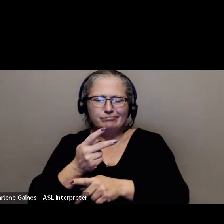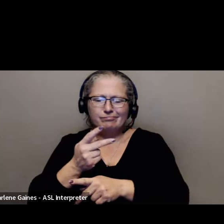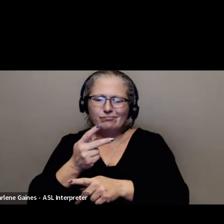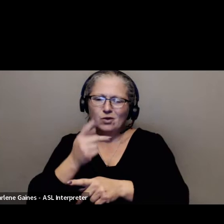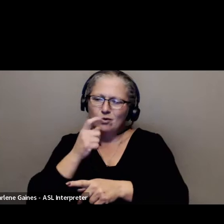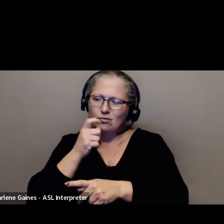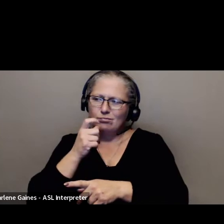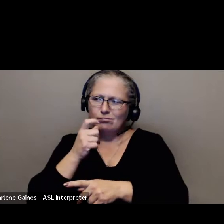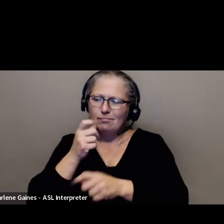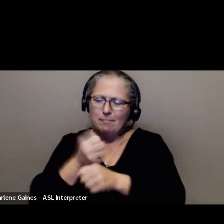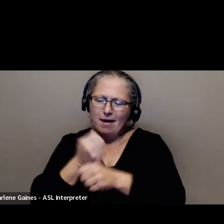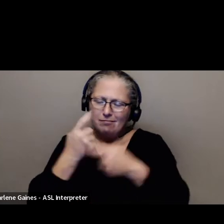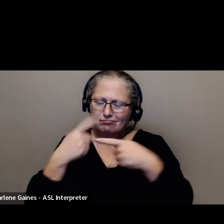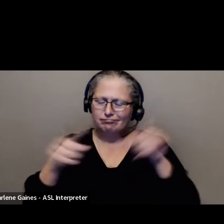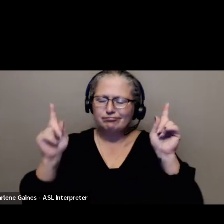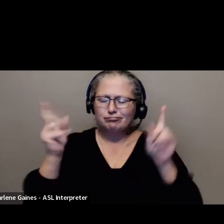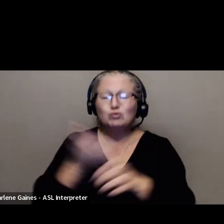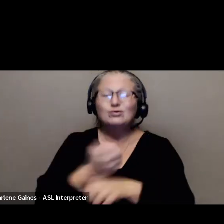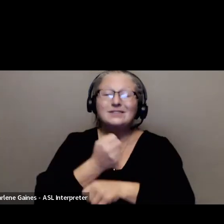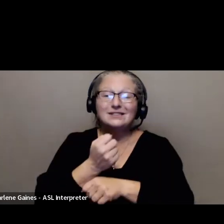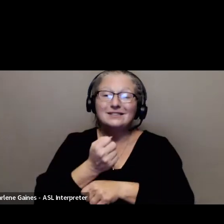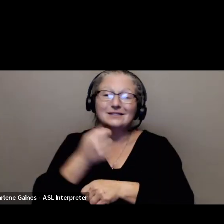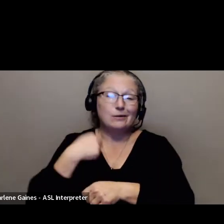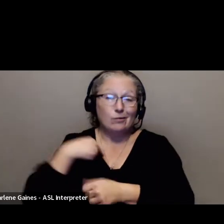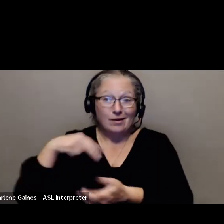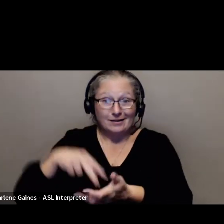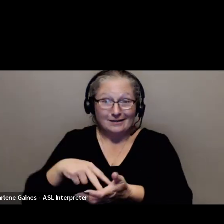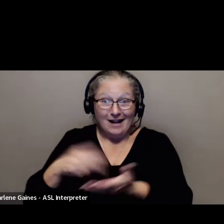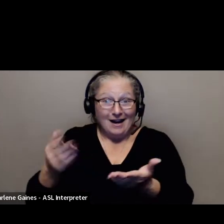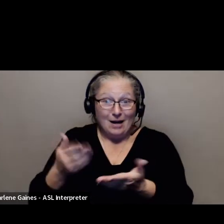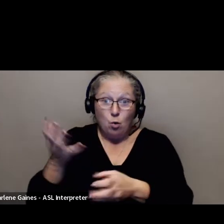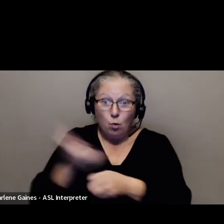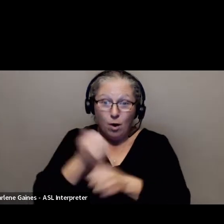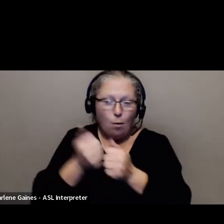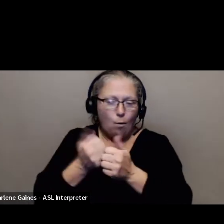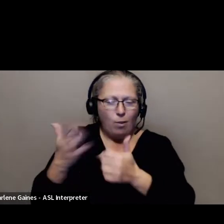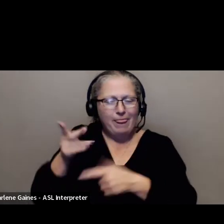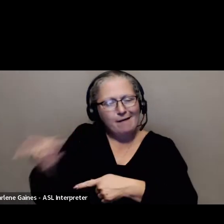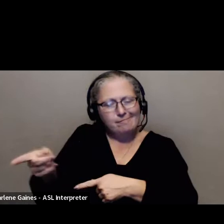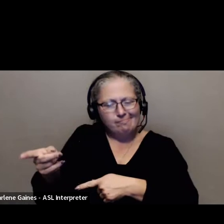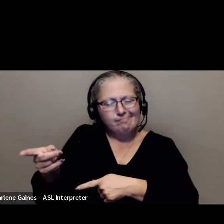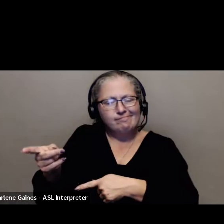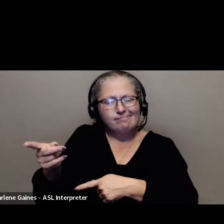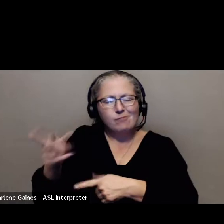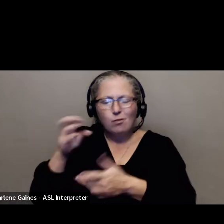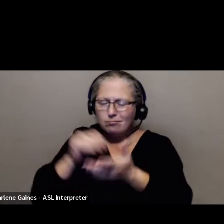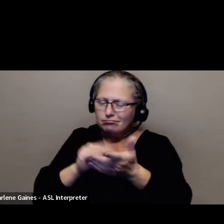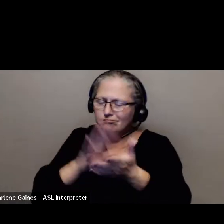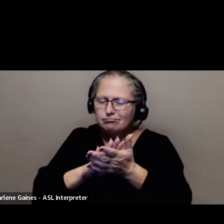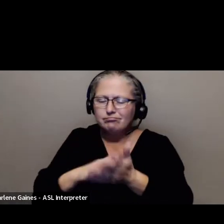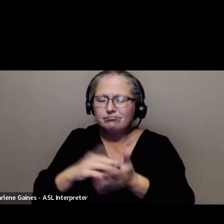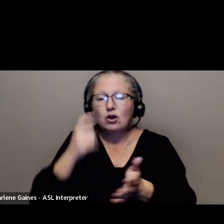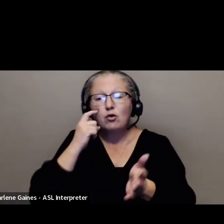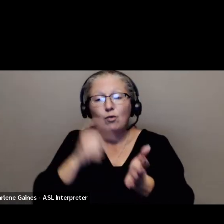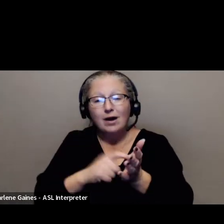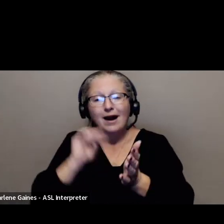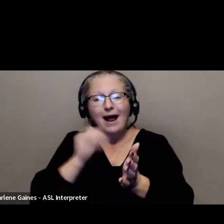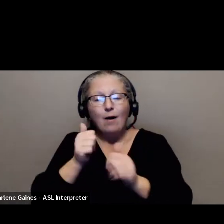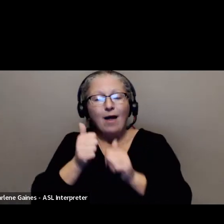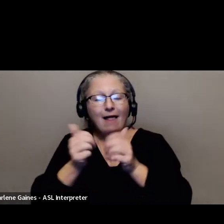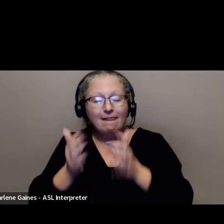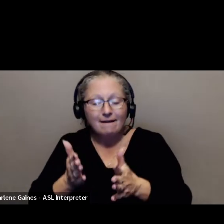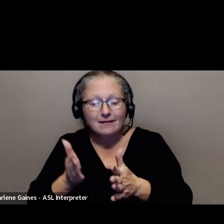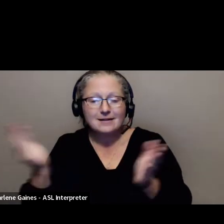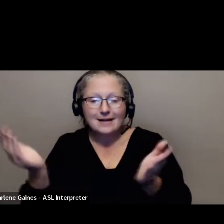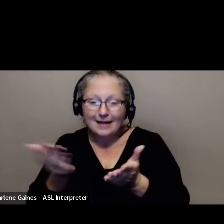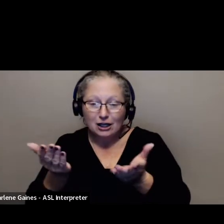behind this victory, and so we don't stand here without him. So I want to make sure that that's on record. I want to recognize our athletes that are